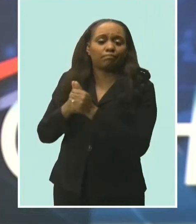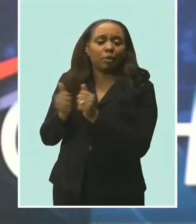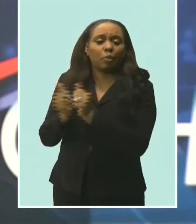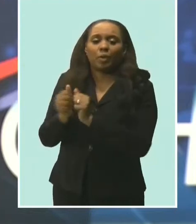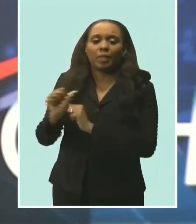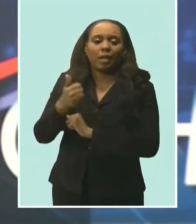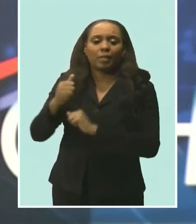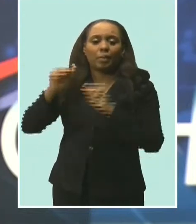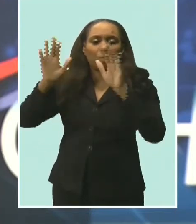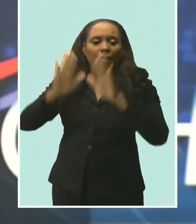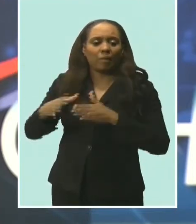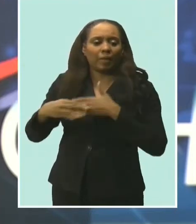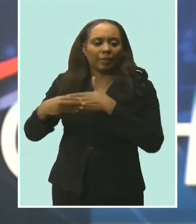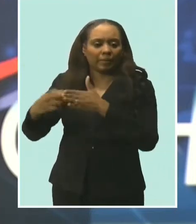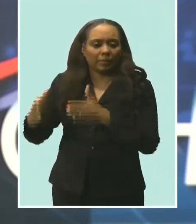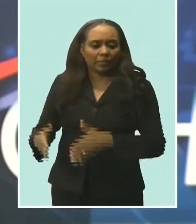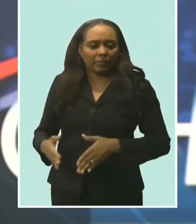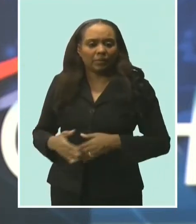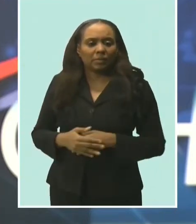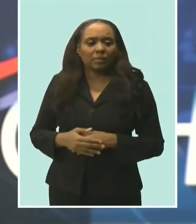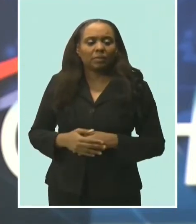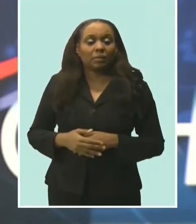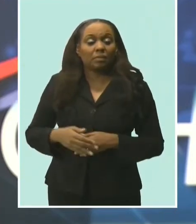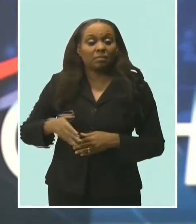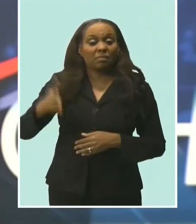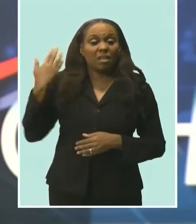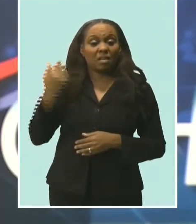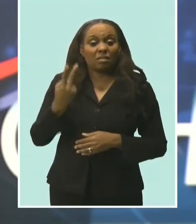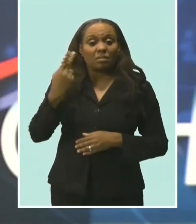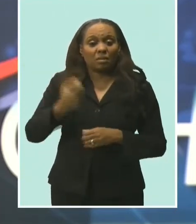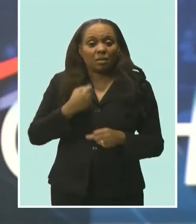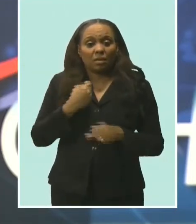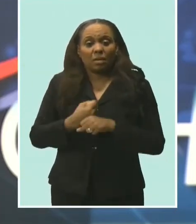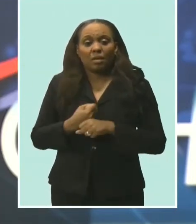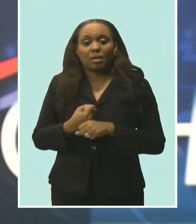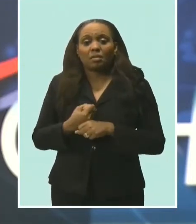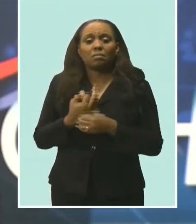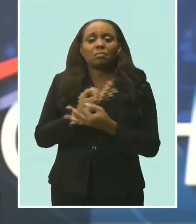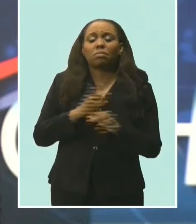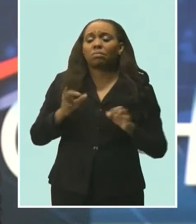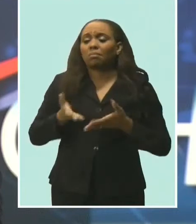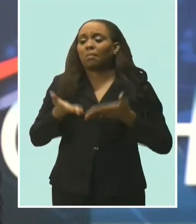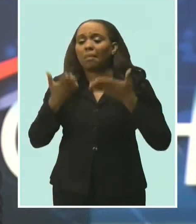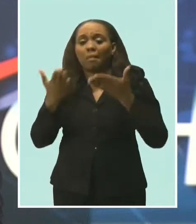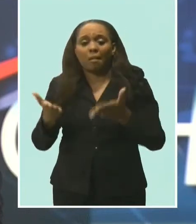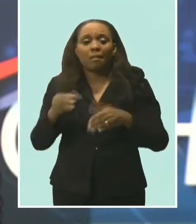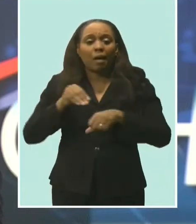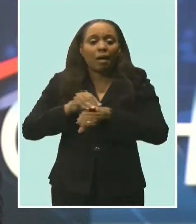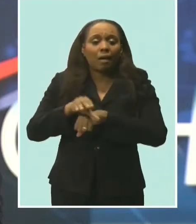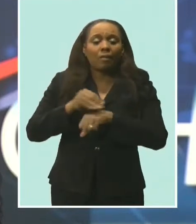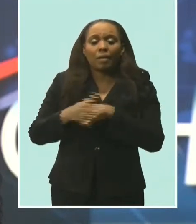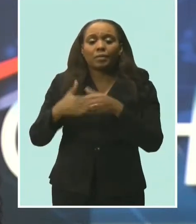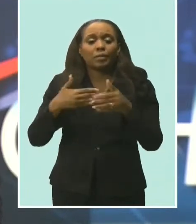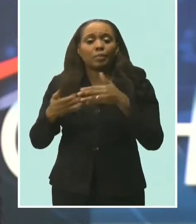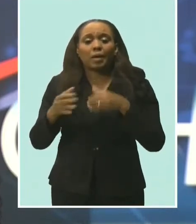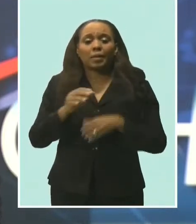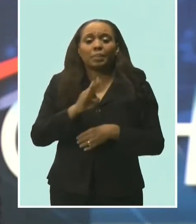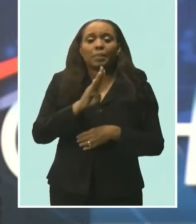with party politics in the last 2 years, he freely offered advice and direction across the political